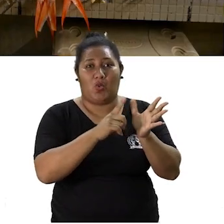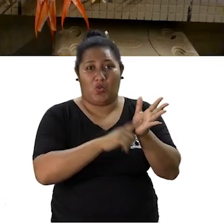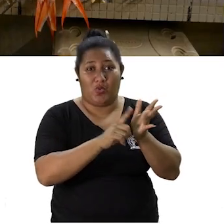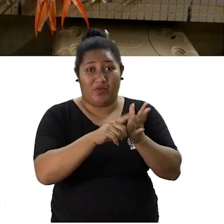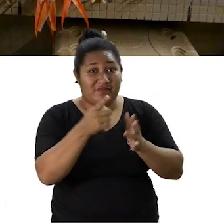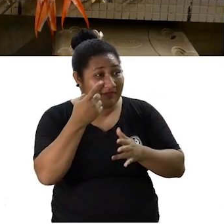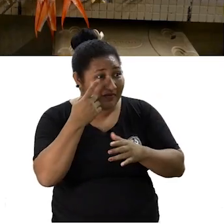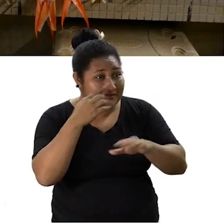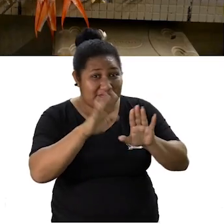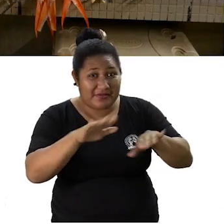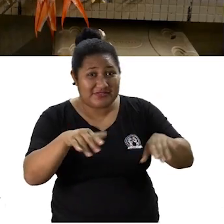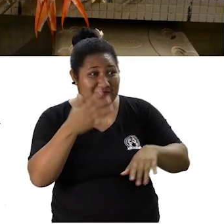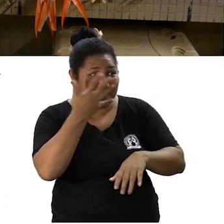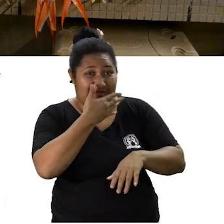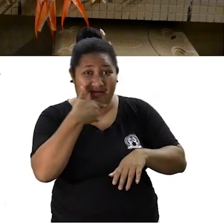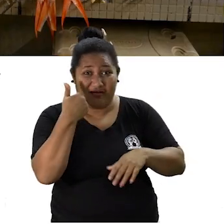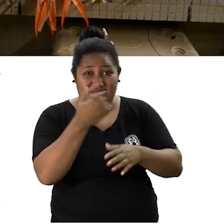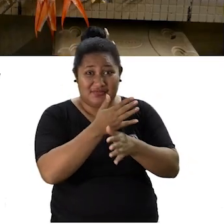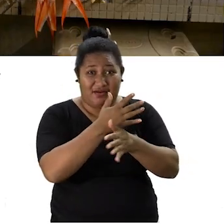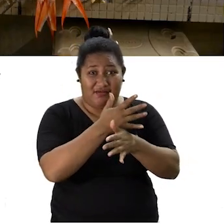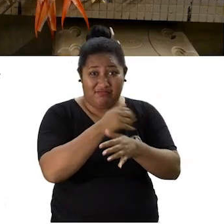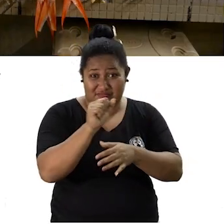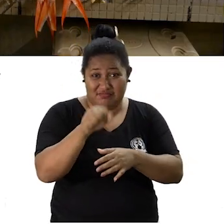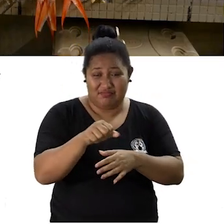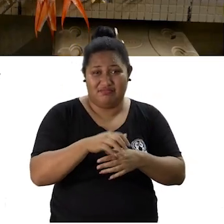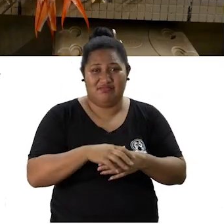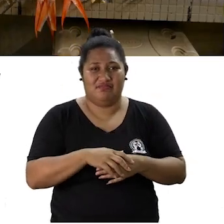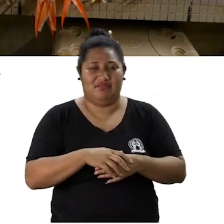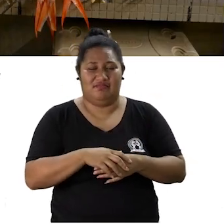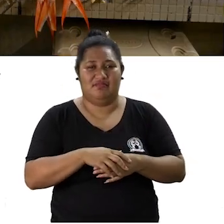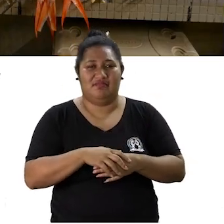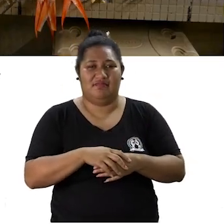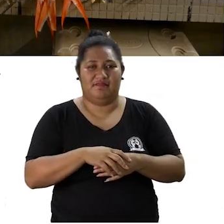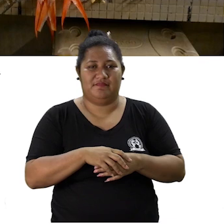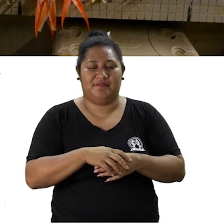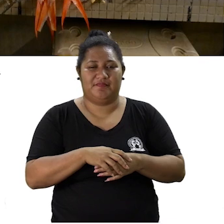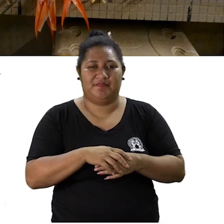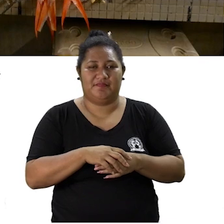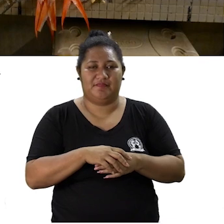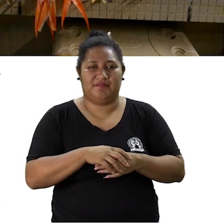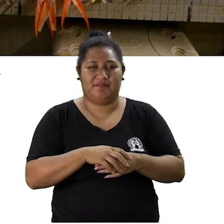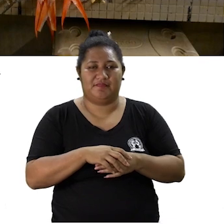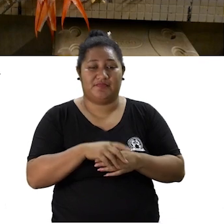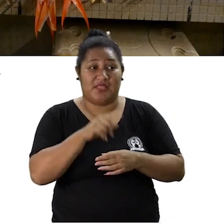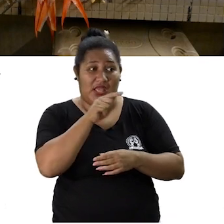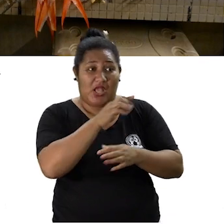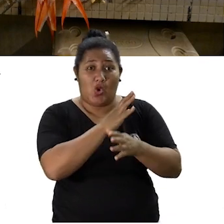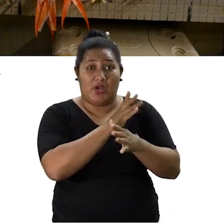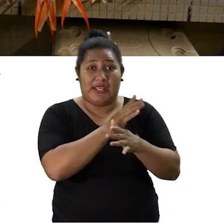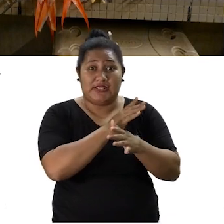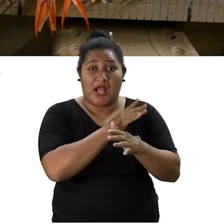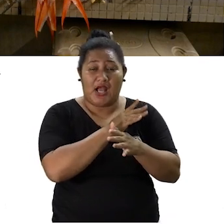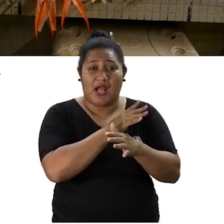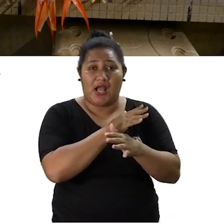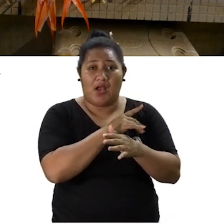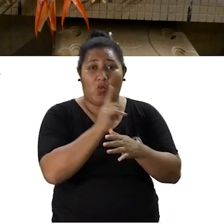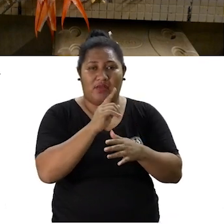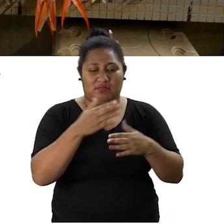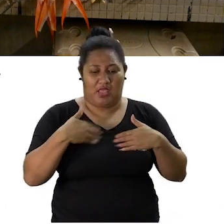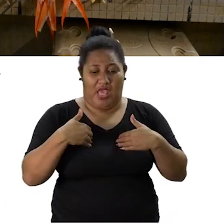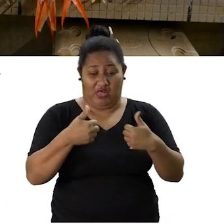eita mai tila mana I oia ia. Yeah, o le ia, it's